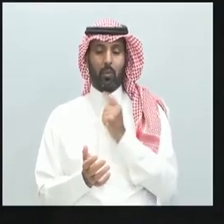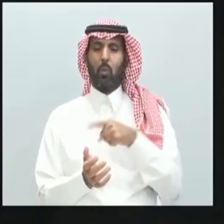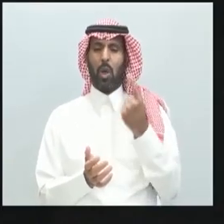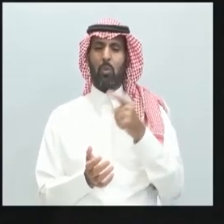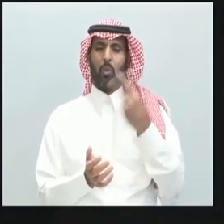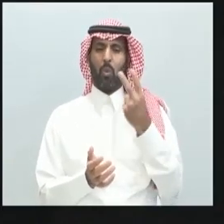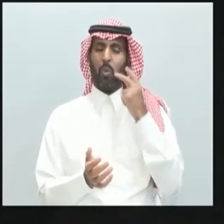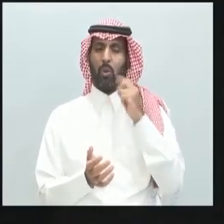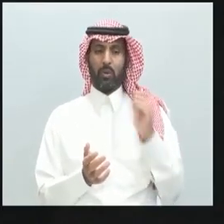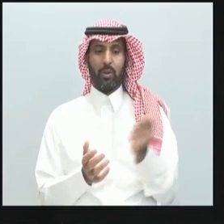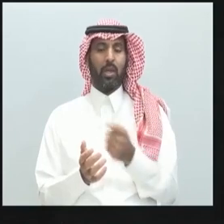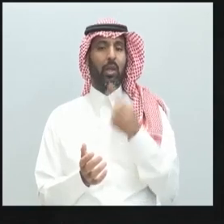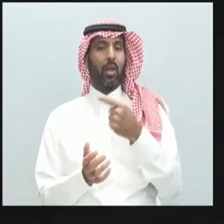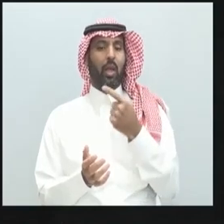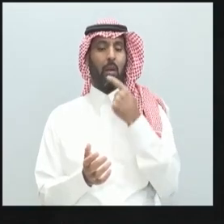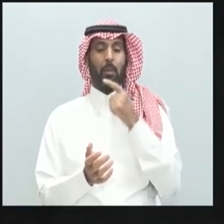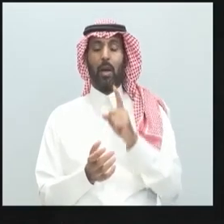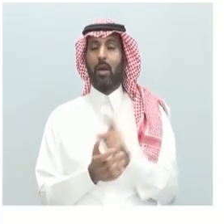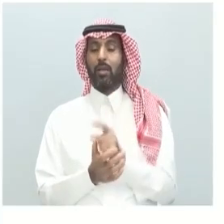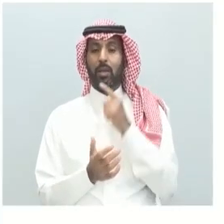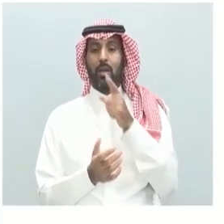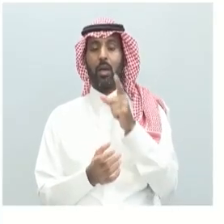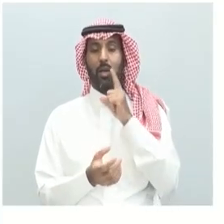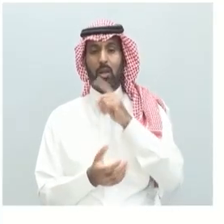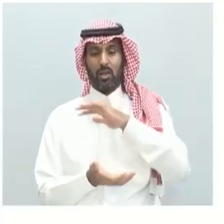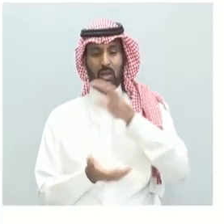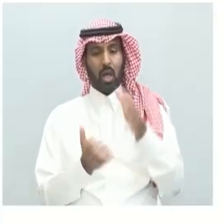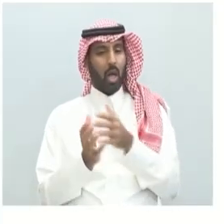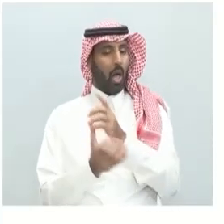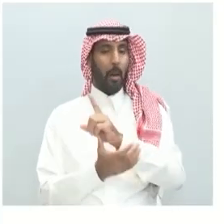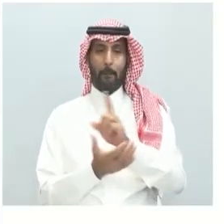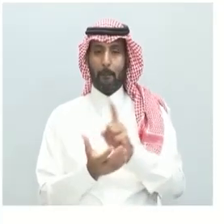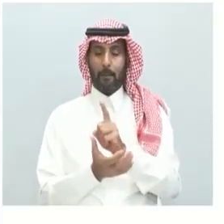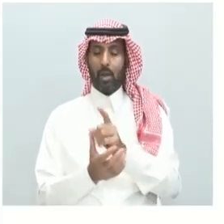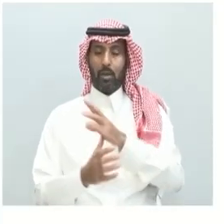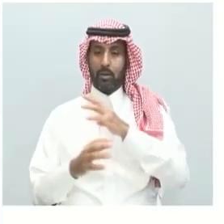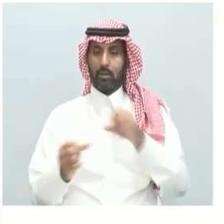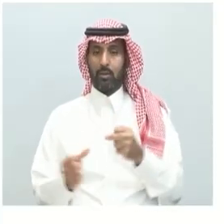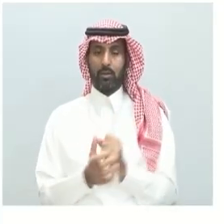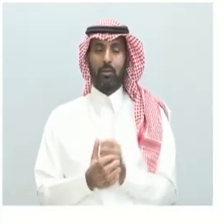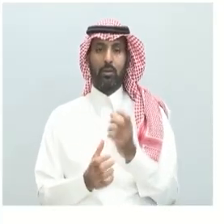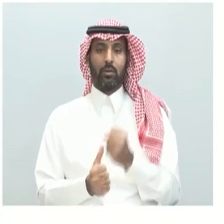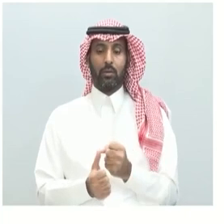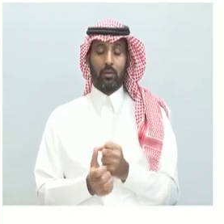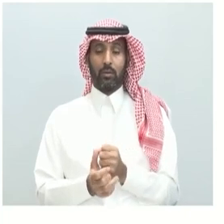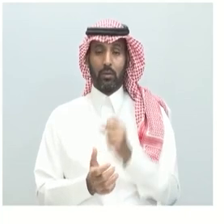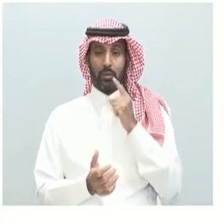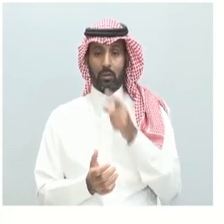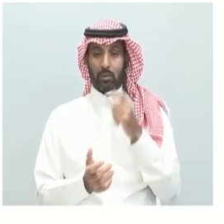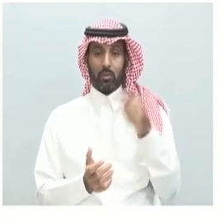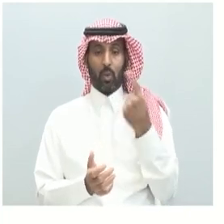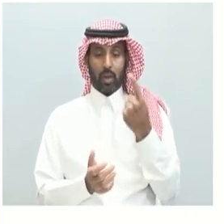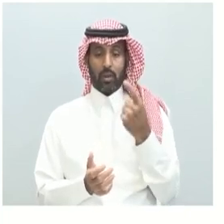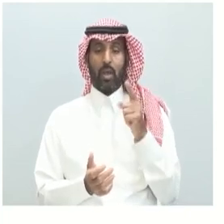one or two lines talking about describing geographical features or green issues. I'm just going to take